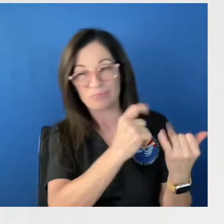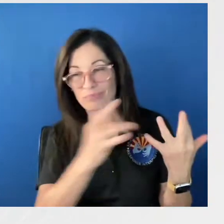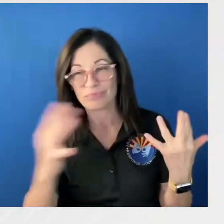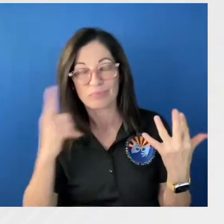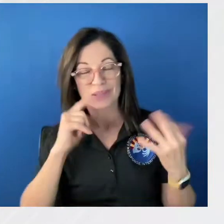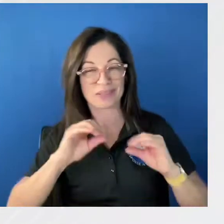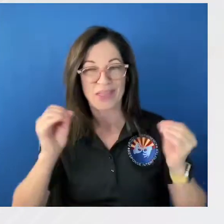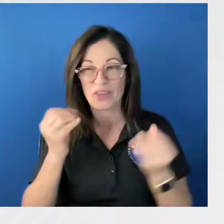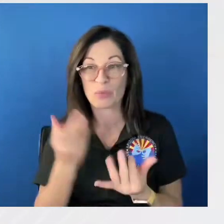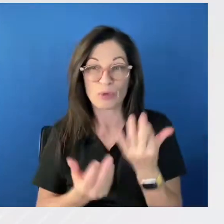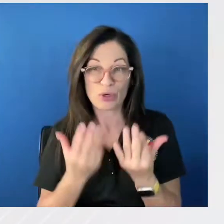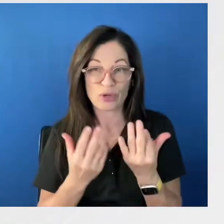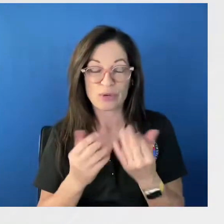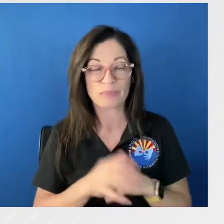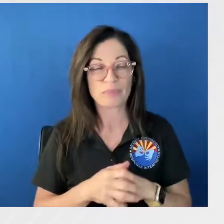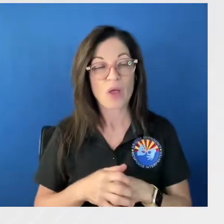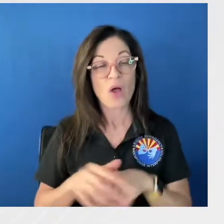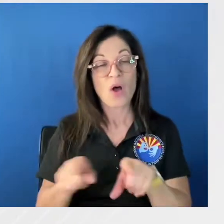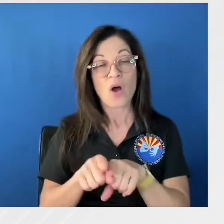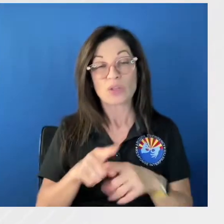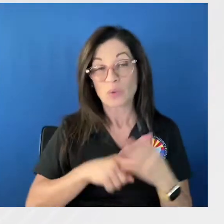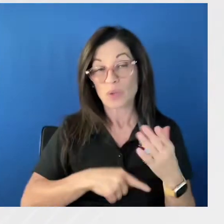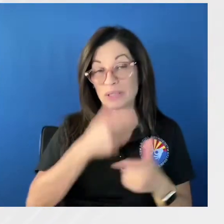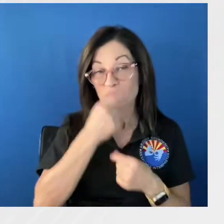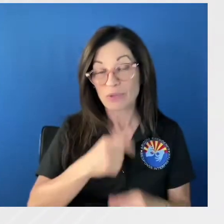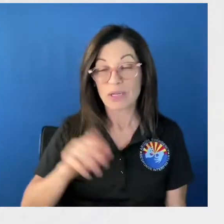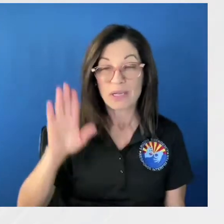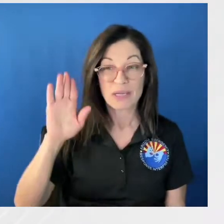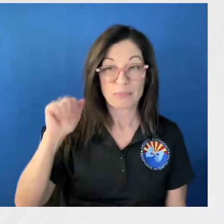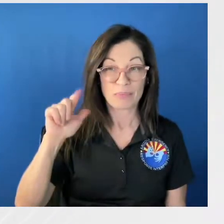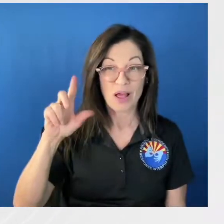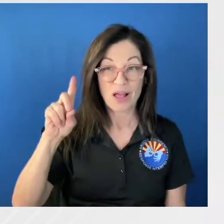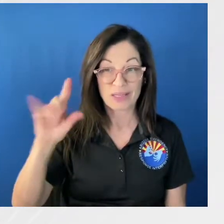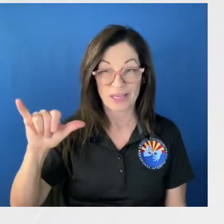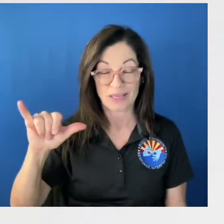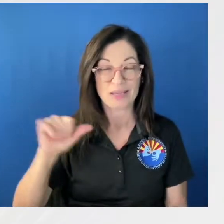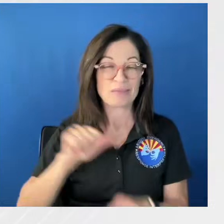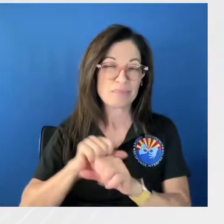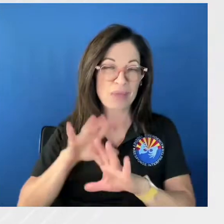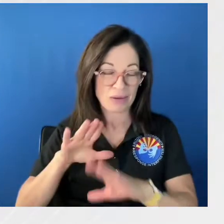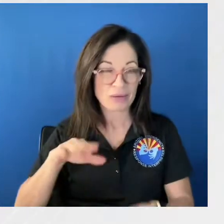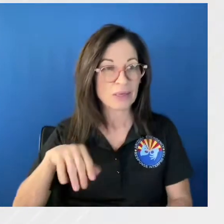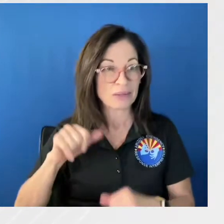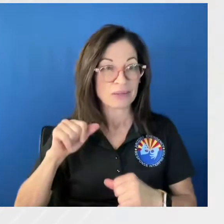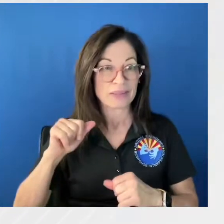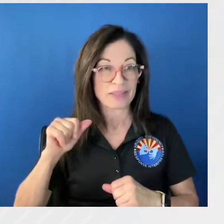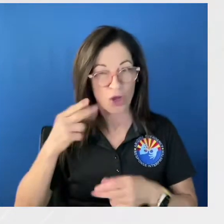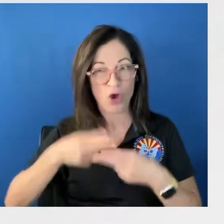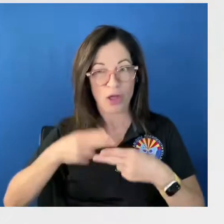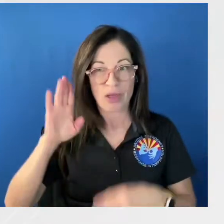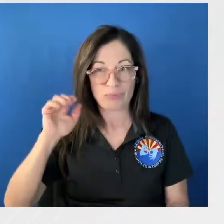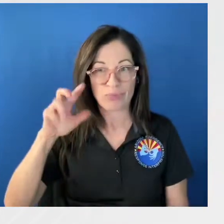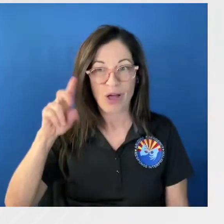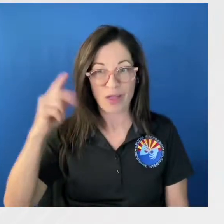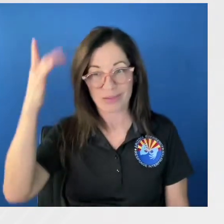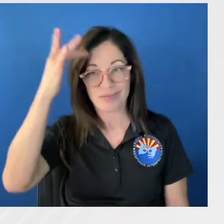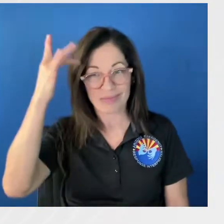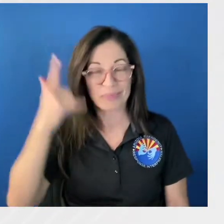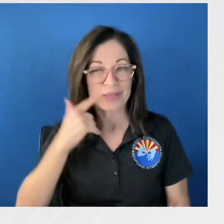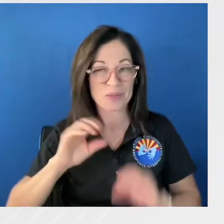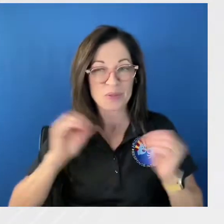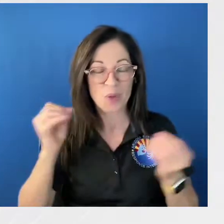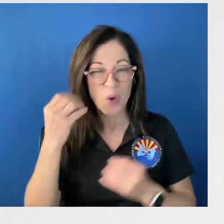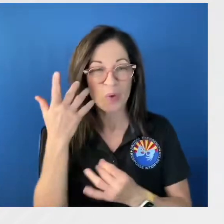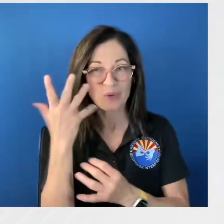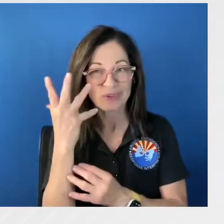interesting is Mount Baldy, right? It's bald for a reason. There's nothing that grows up there. So between this being devoid of